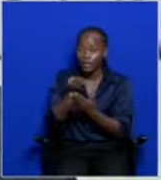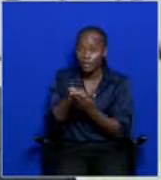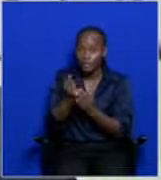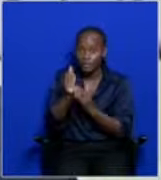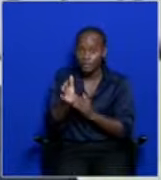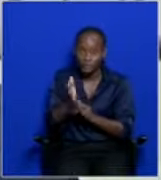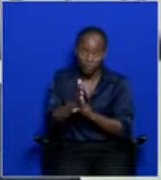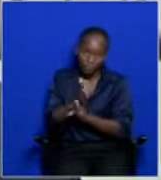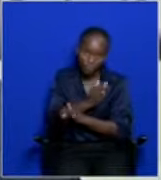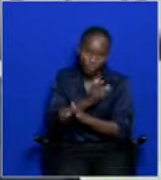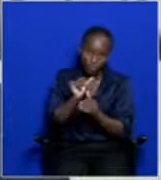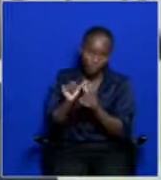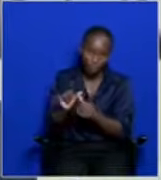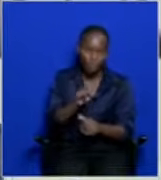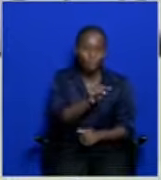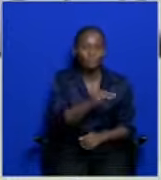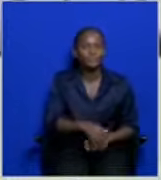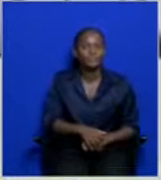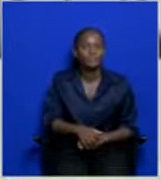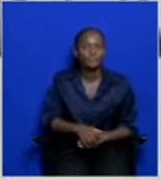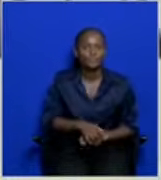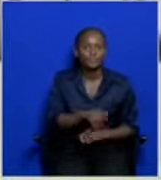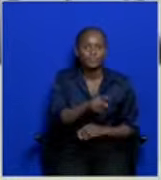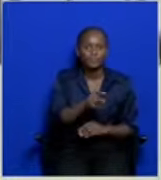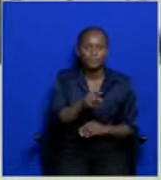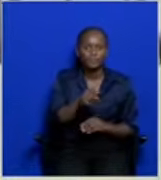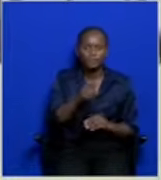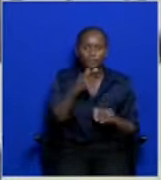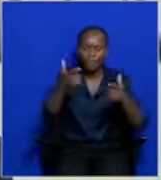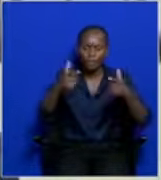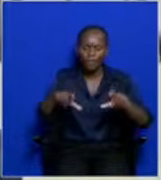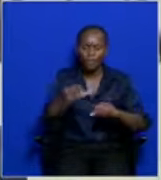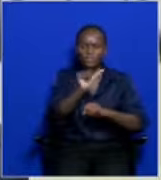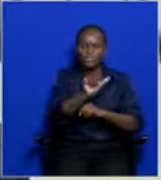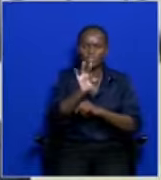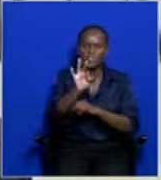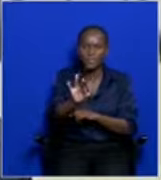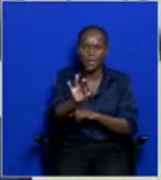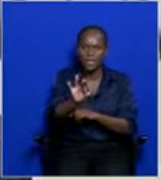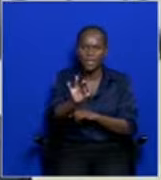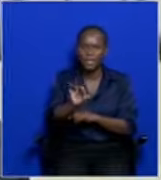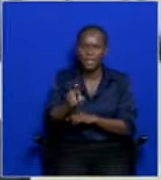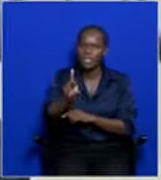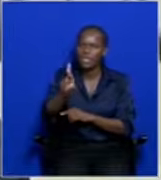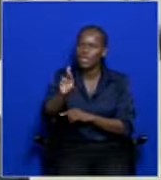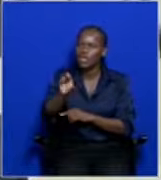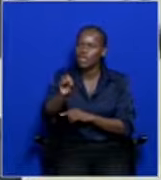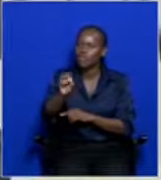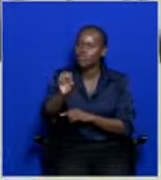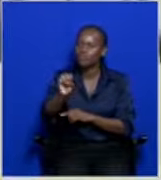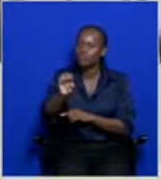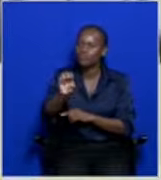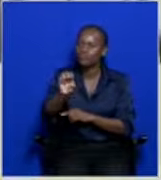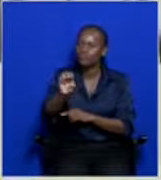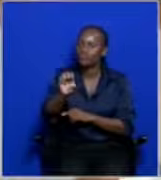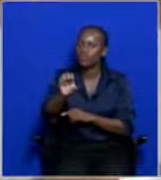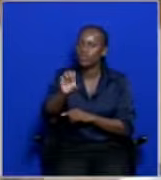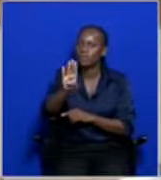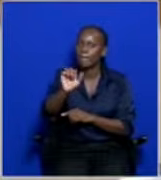Rosebank SAPS at paragraph 63. I was turning to that point. Is that where now, you're going? yes. Okay.